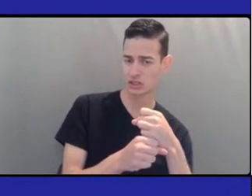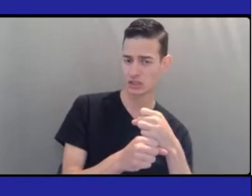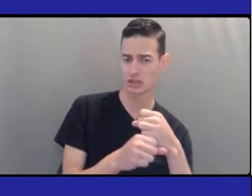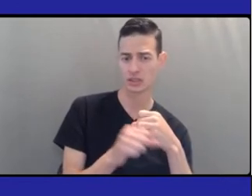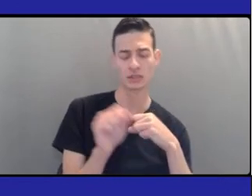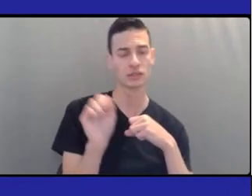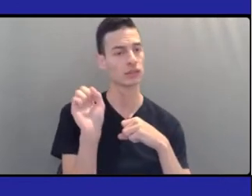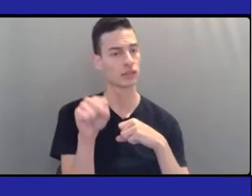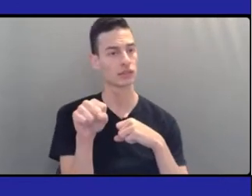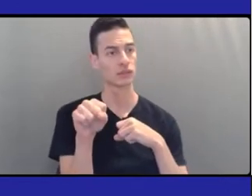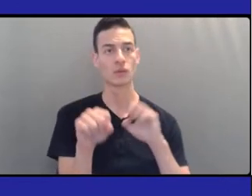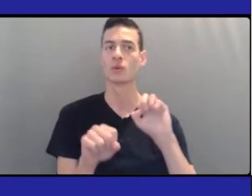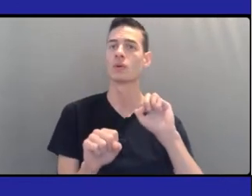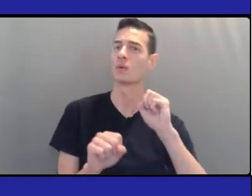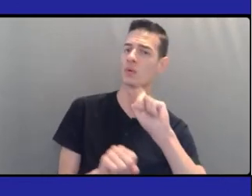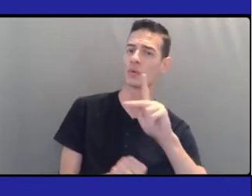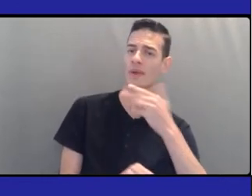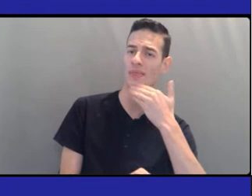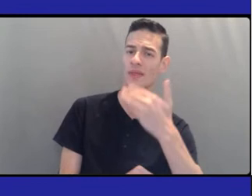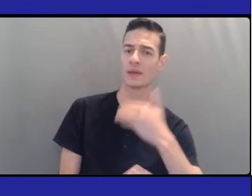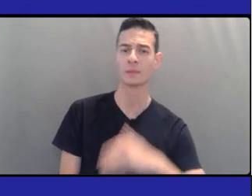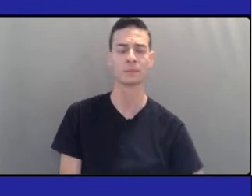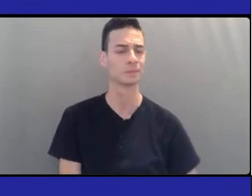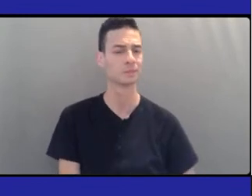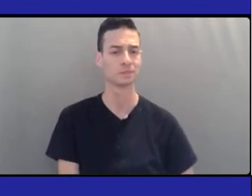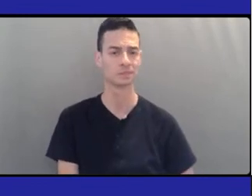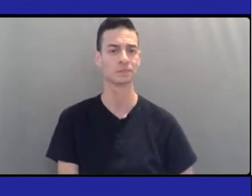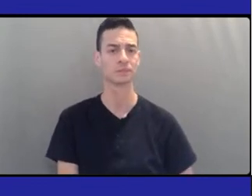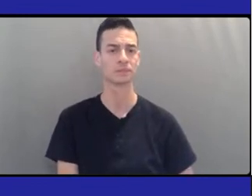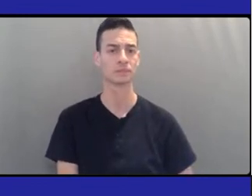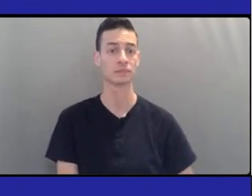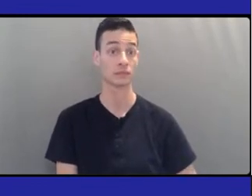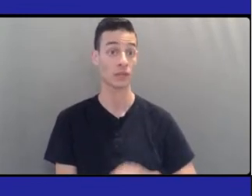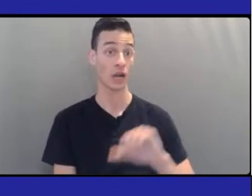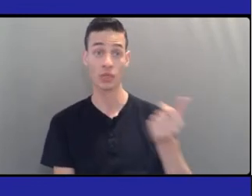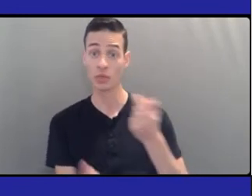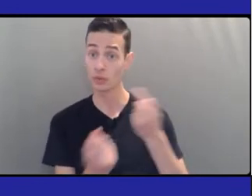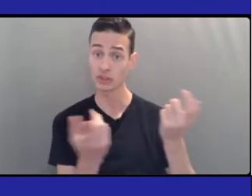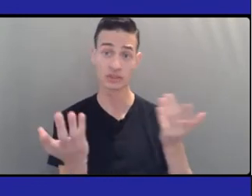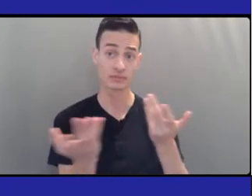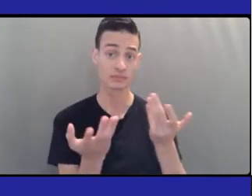Okay, thank you. Thank you. Any other questions?